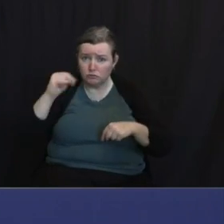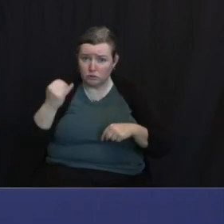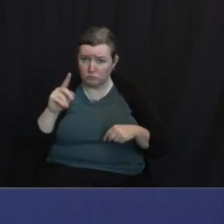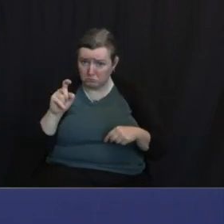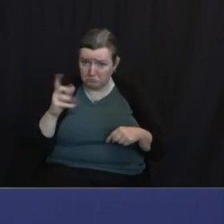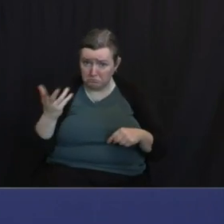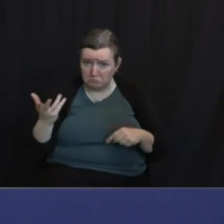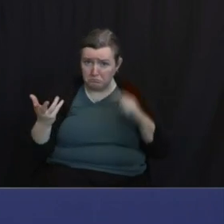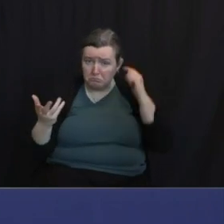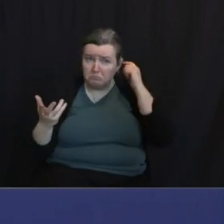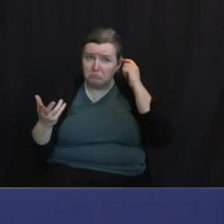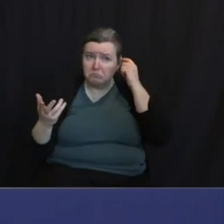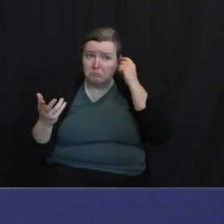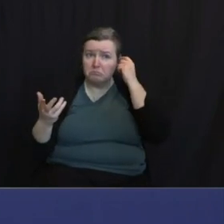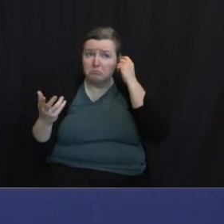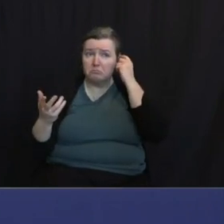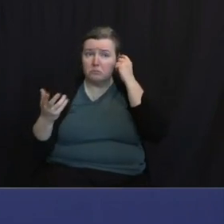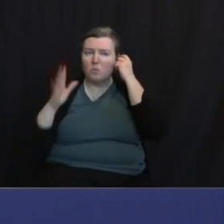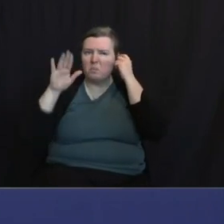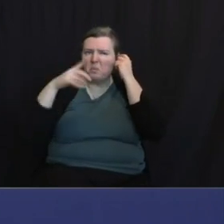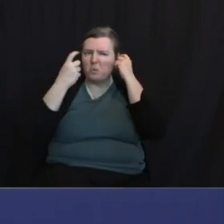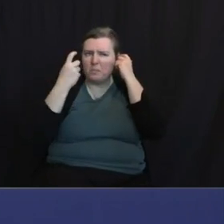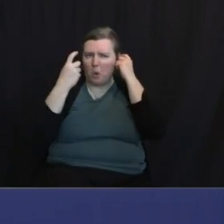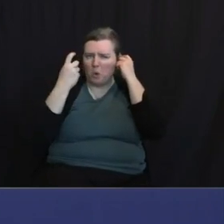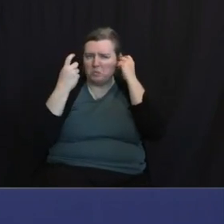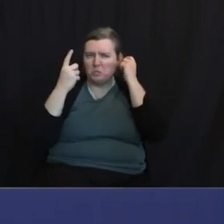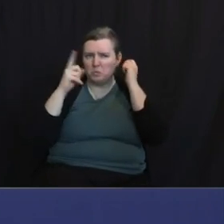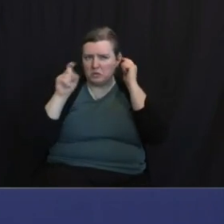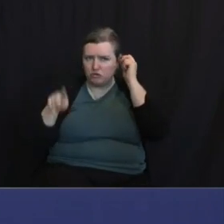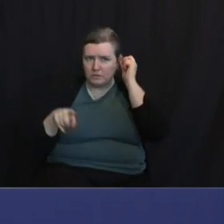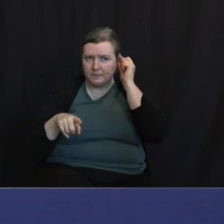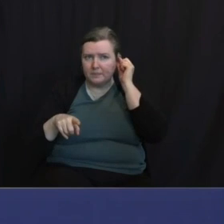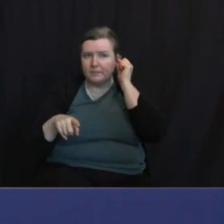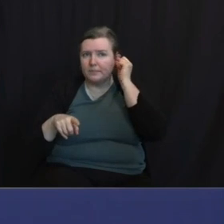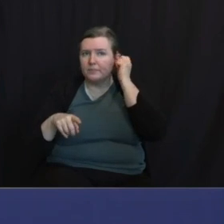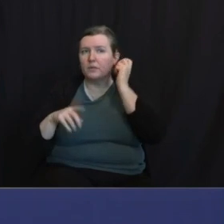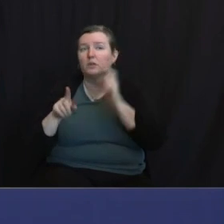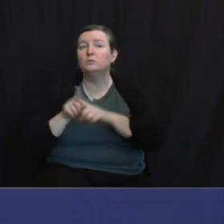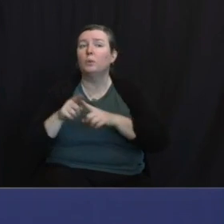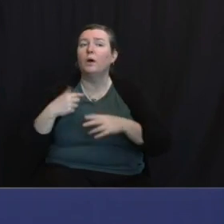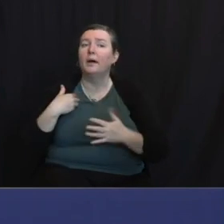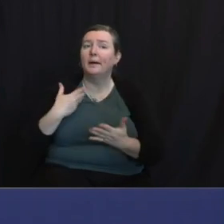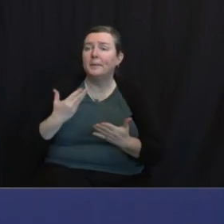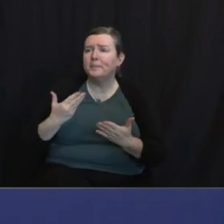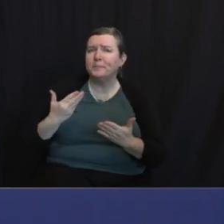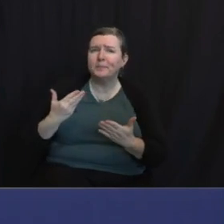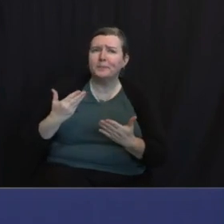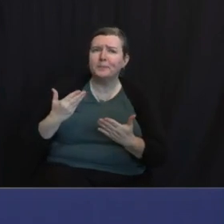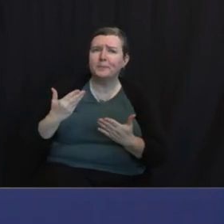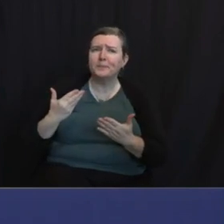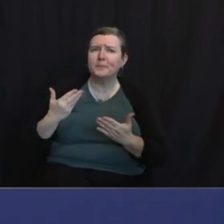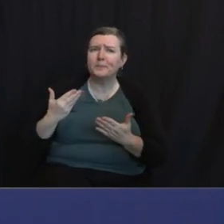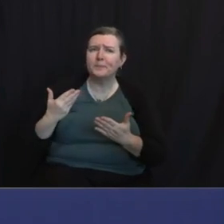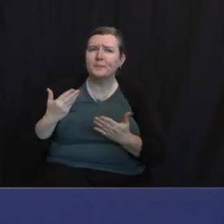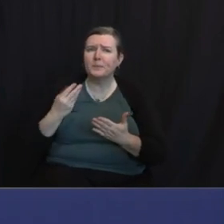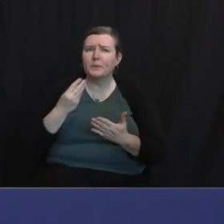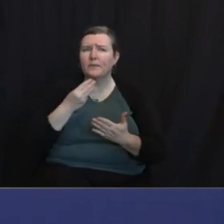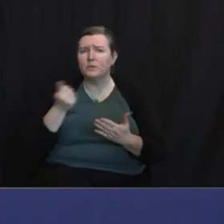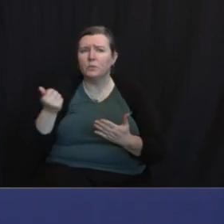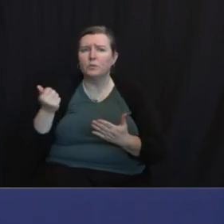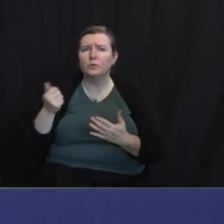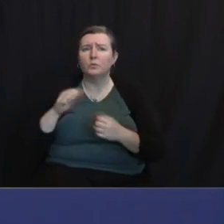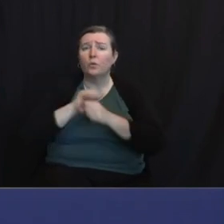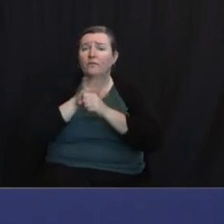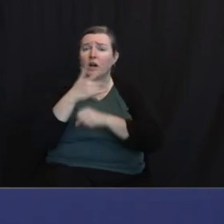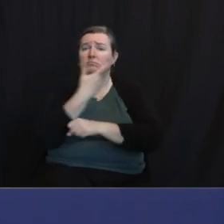last question. Thank you. Thank you. A Jersey Journal editorial from Tuesday raised concerns about the small number of COVID vaccine doses allocated to Hudson County,